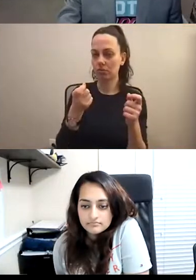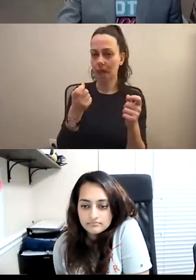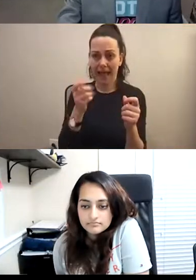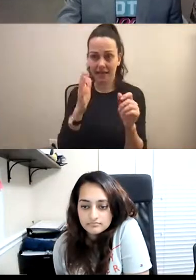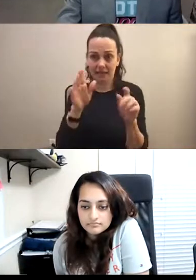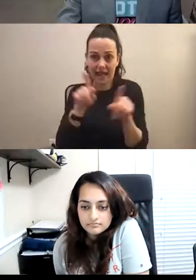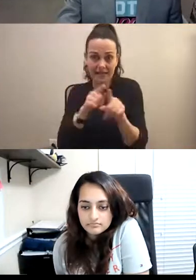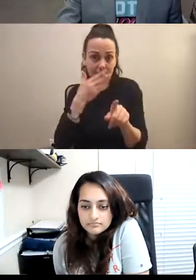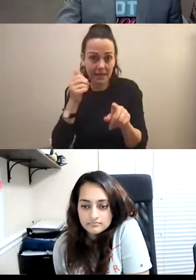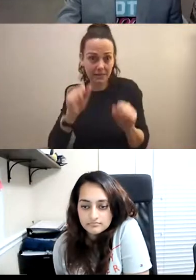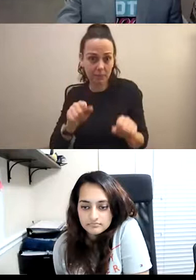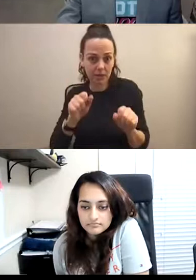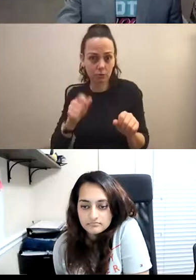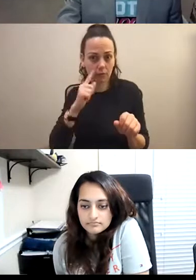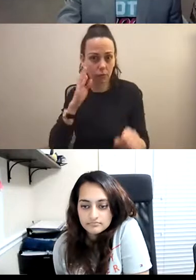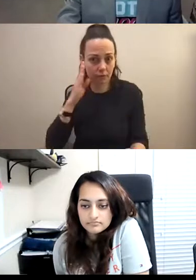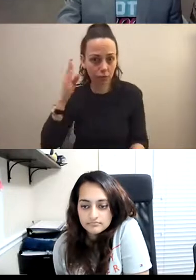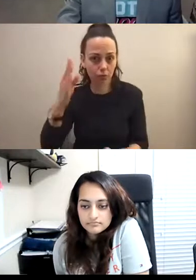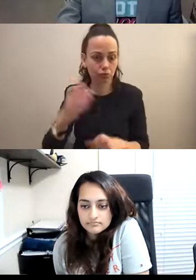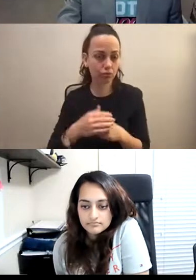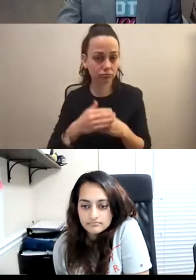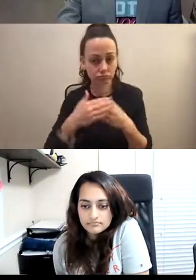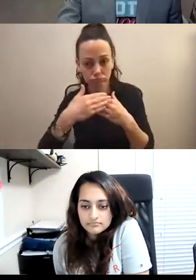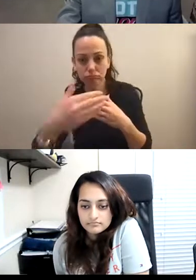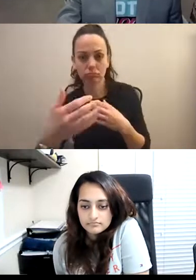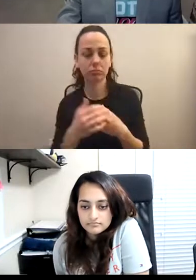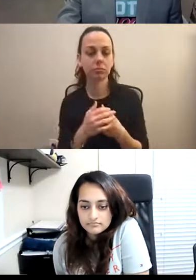what happens to you moving forward. Meaning